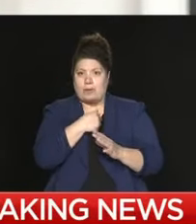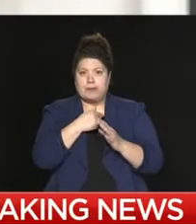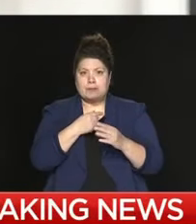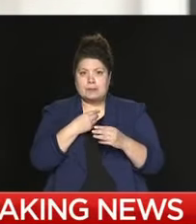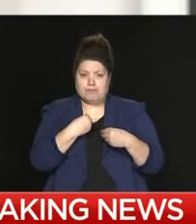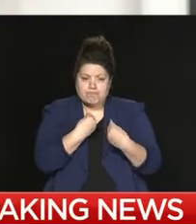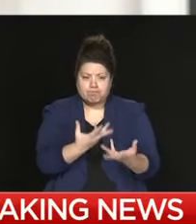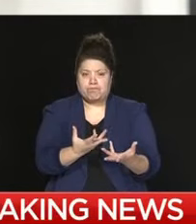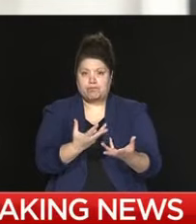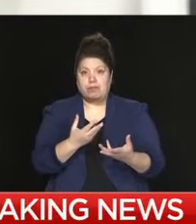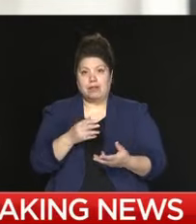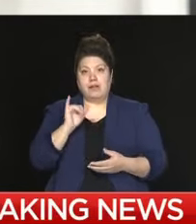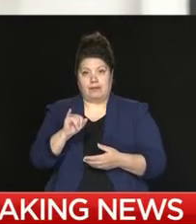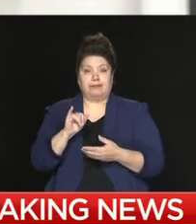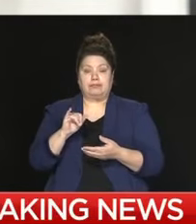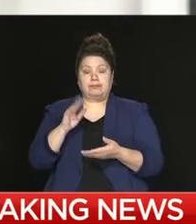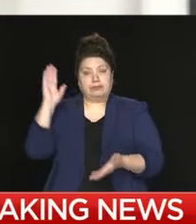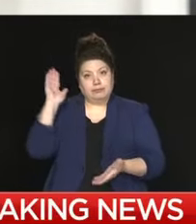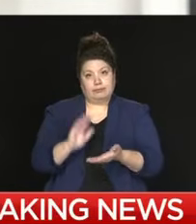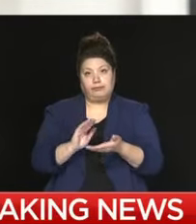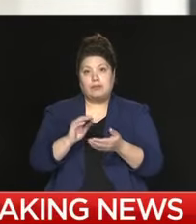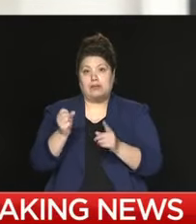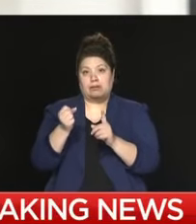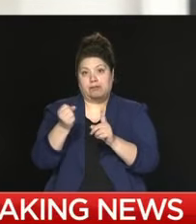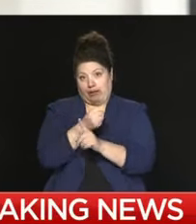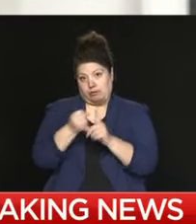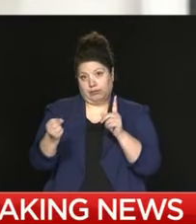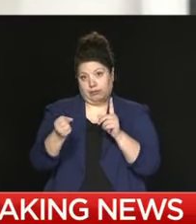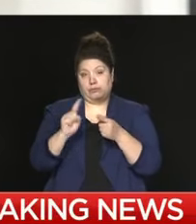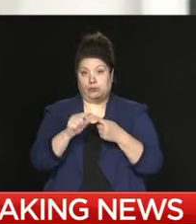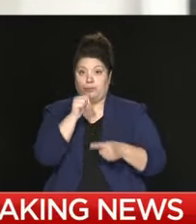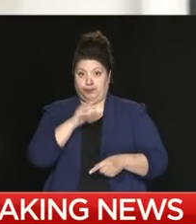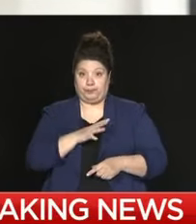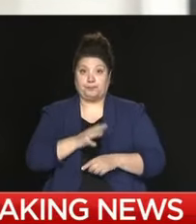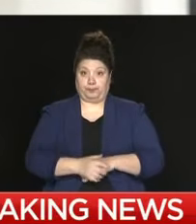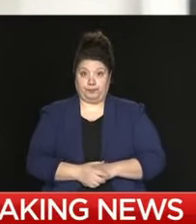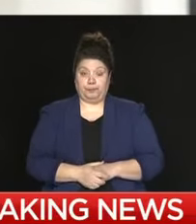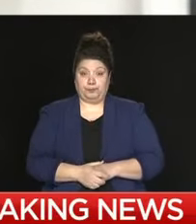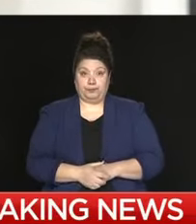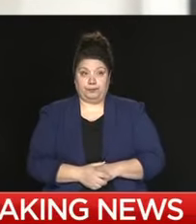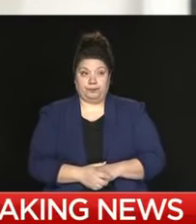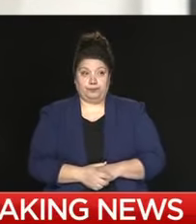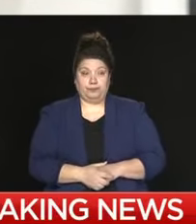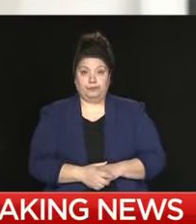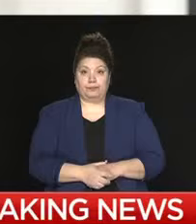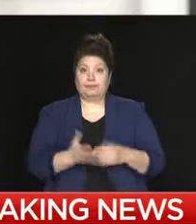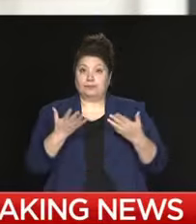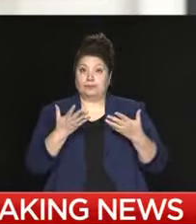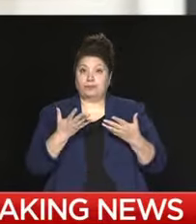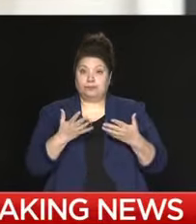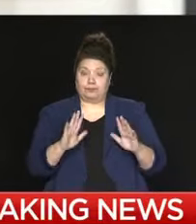fight against gender-based violence. Merci beaucoup. C'est ce qui m'a fait la conférence de presse d'aujourd'hui. Merci tout le monde.